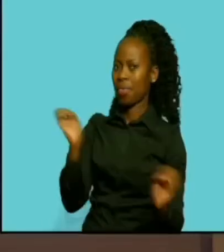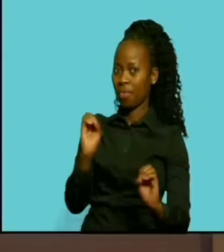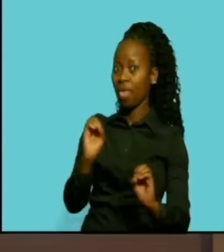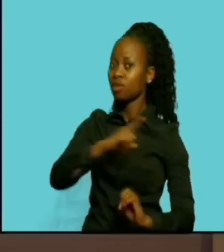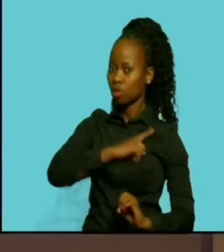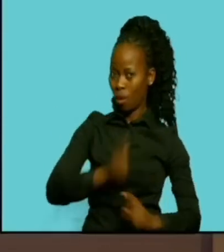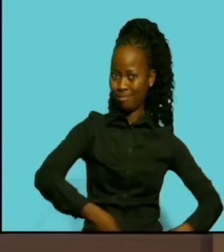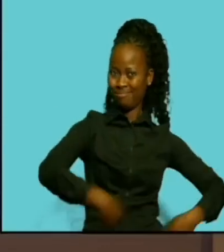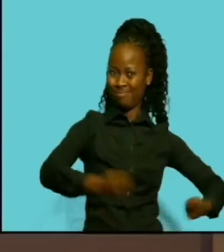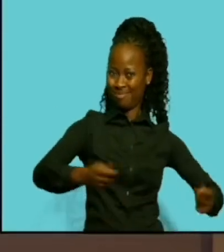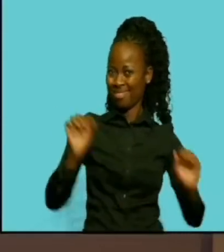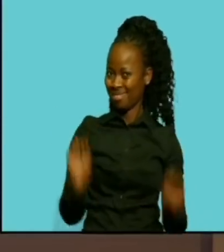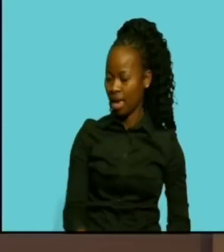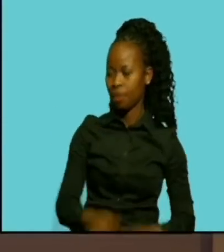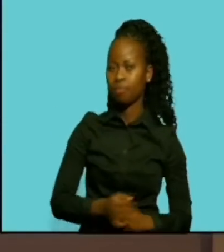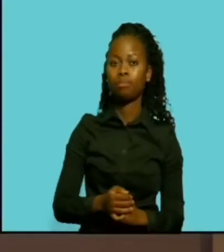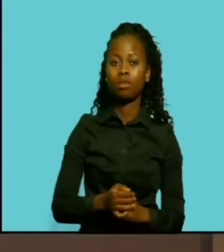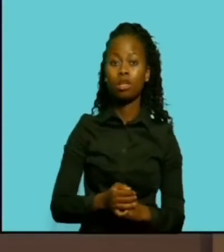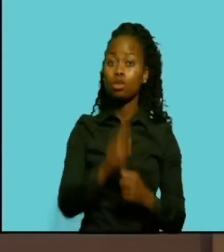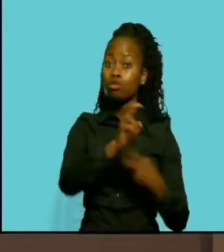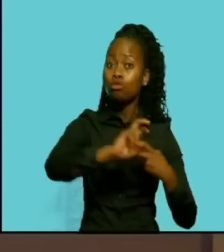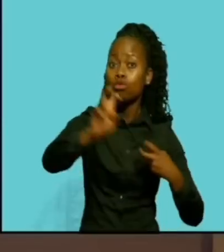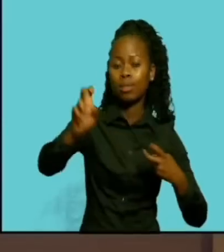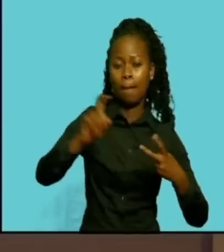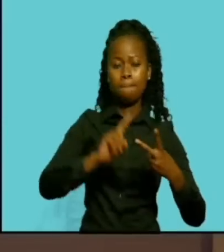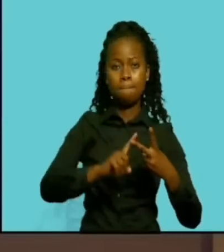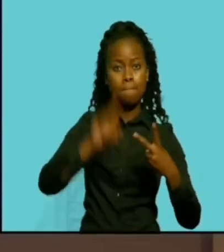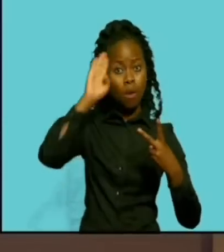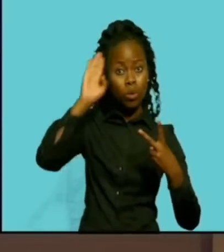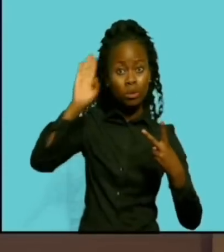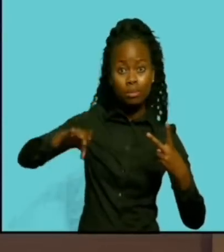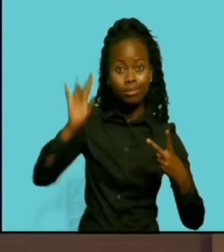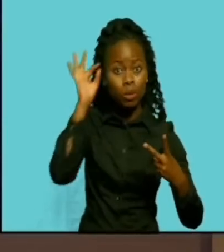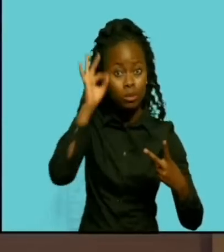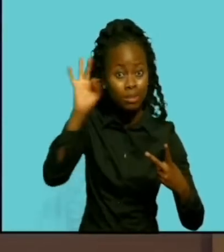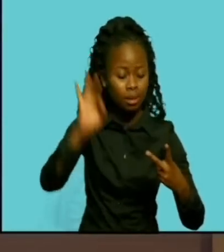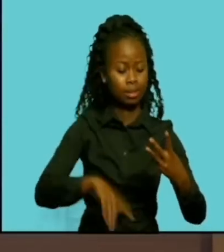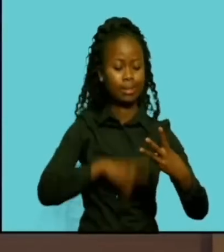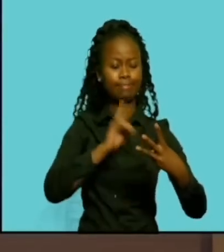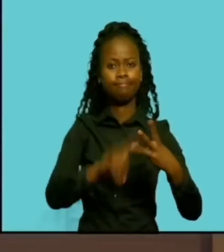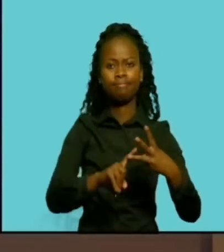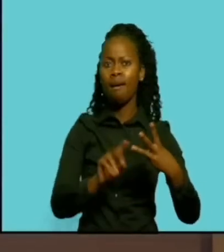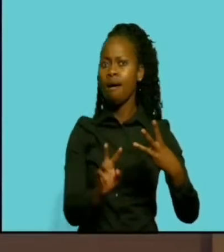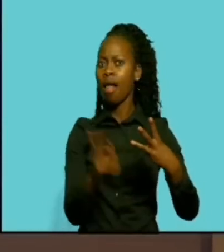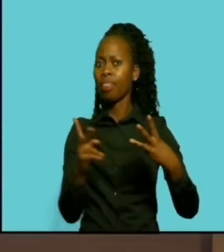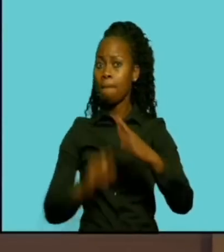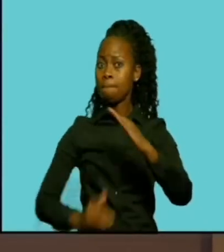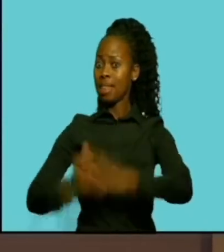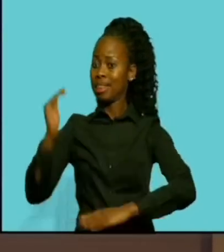and construction should see stronger recoveries as the year progresses.